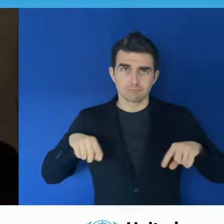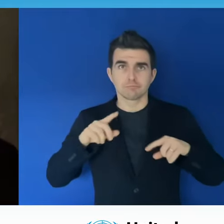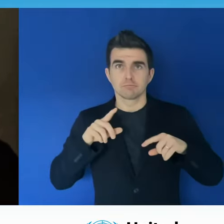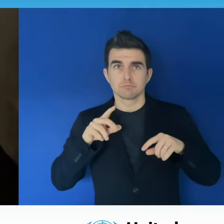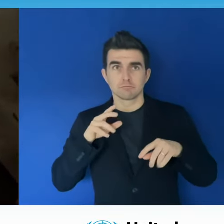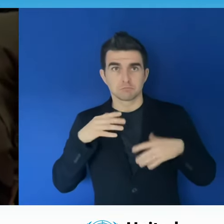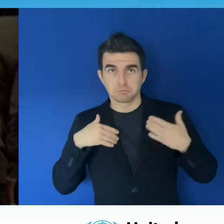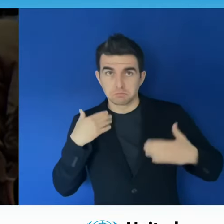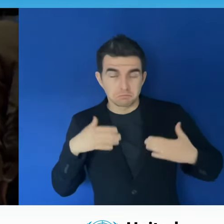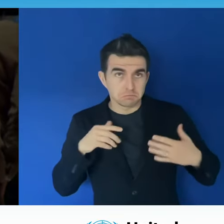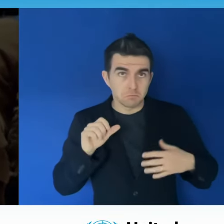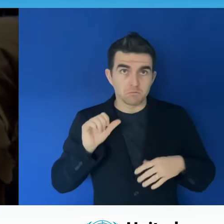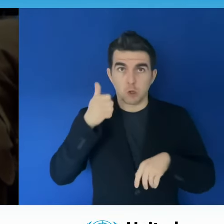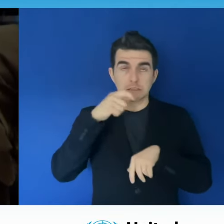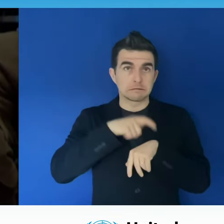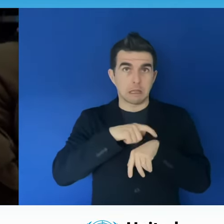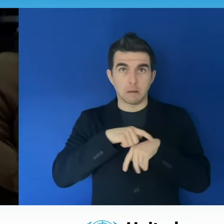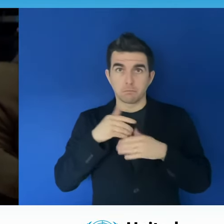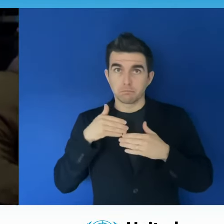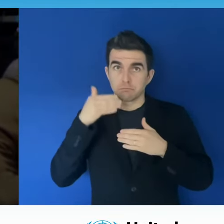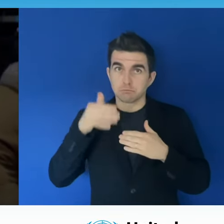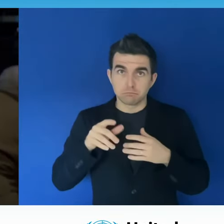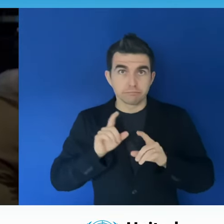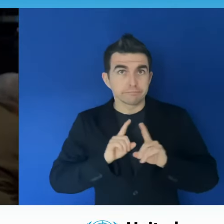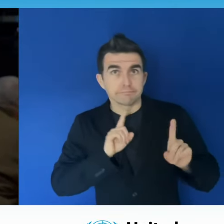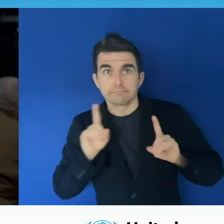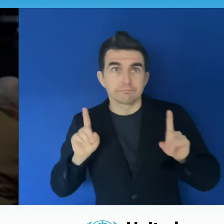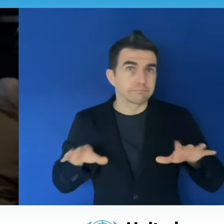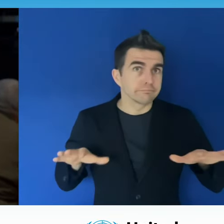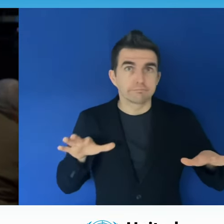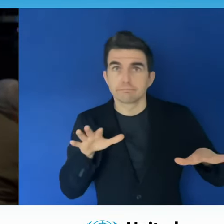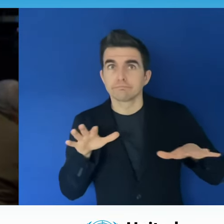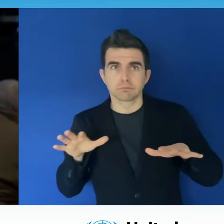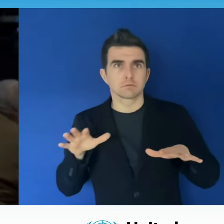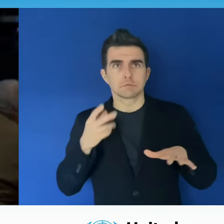bit more about what your office has been doing to address mental